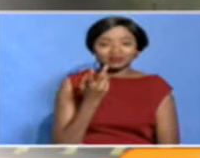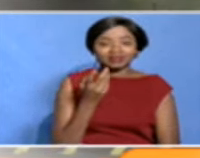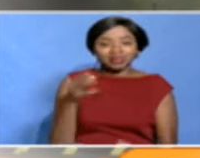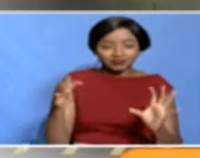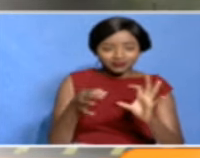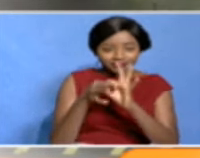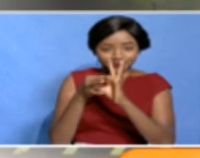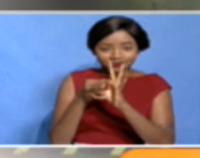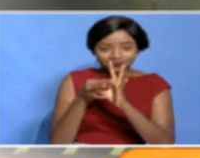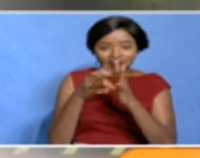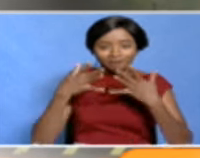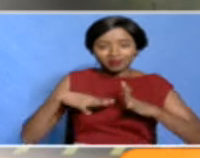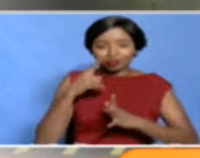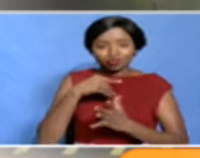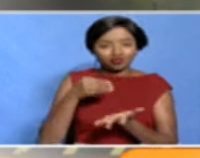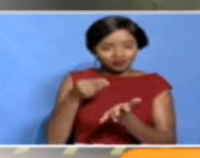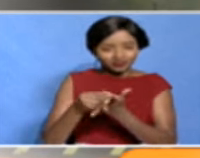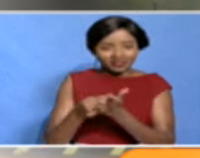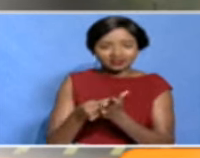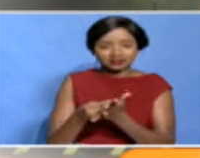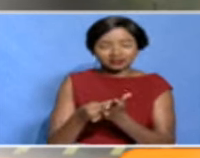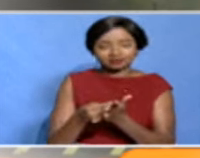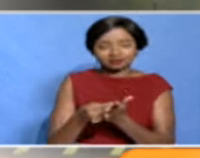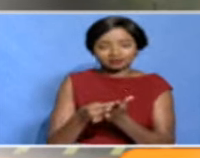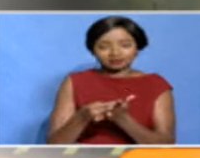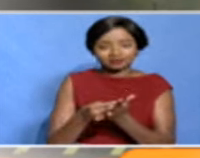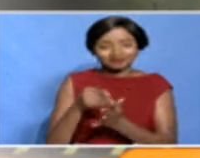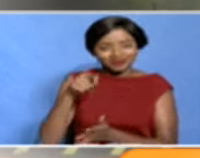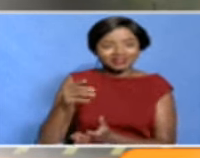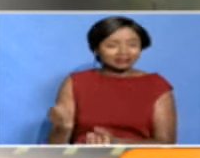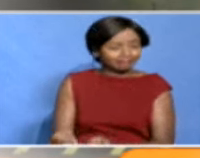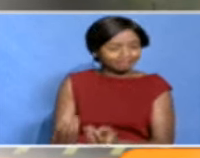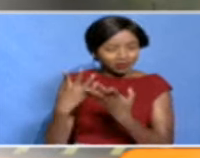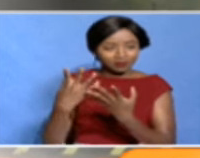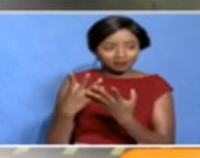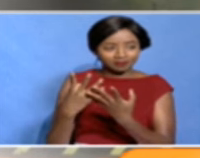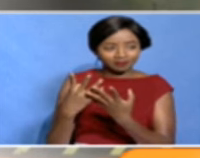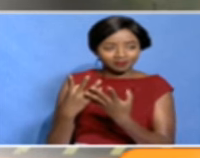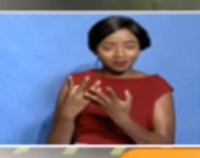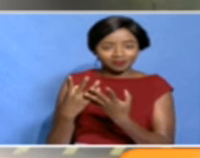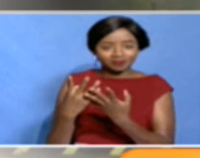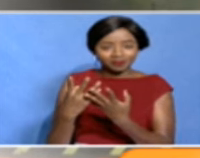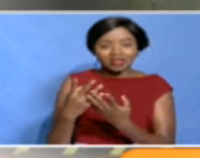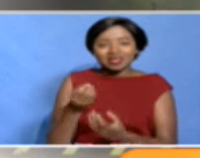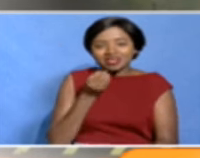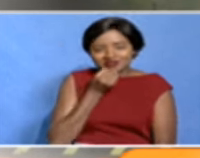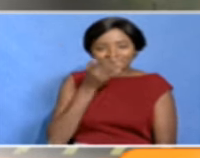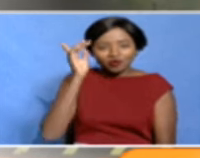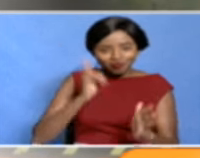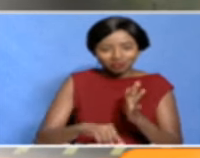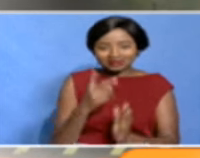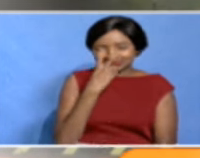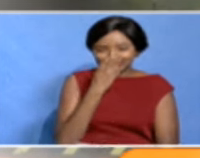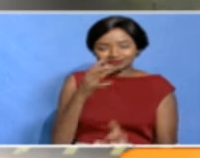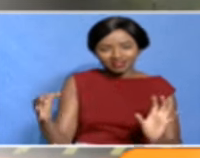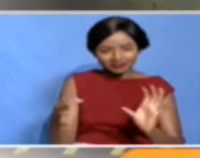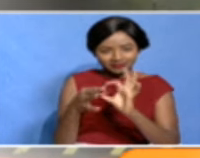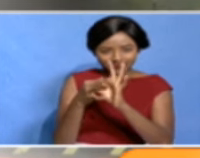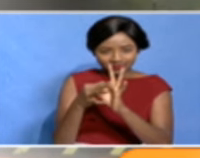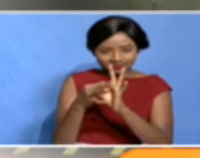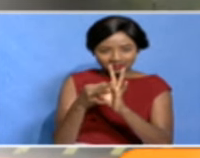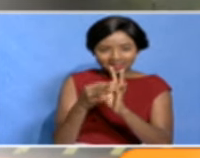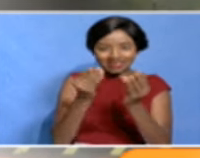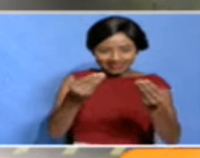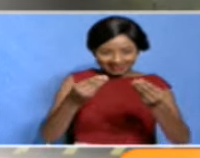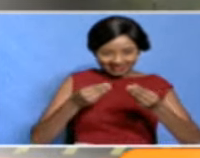14 Riverside attack, were arraigned in court. The anti-terrorism police unit told the court that a suspect linked to the terror attack